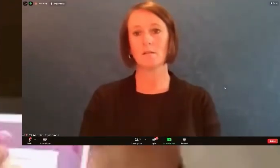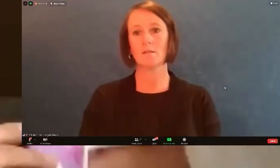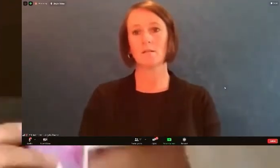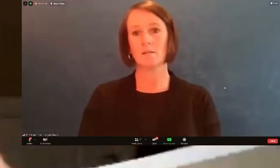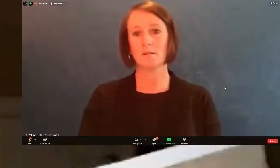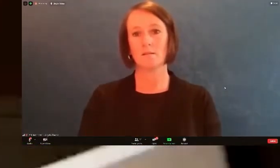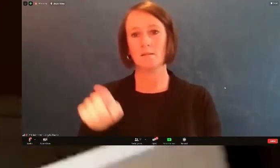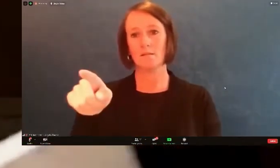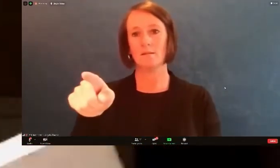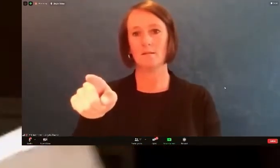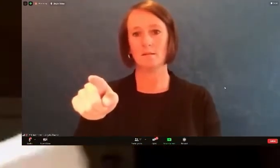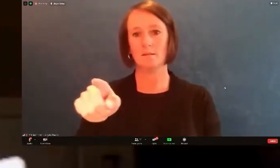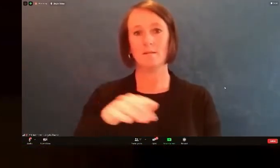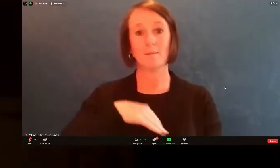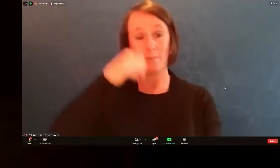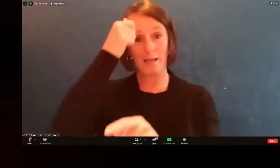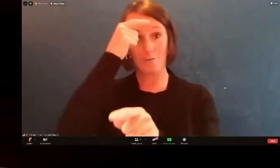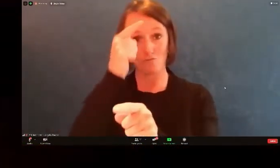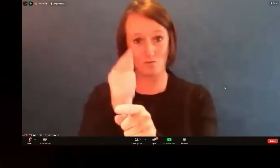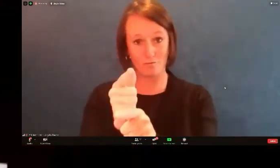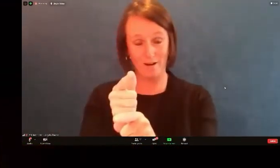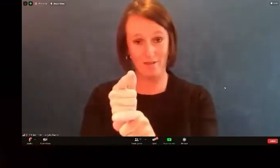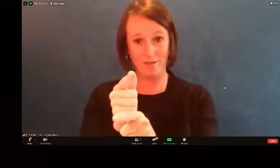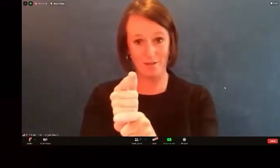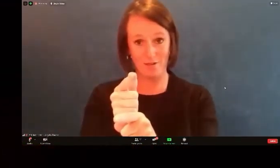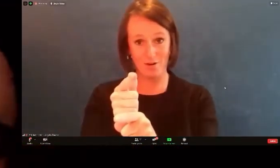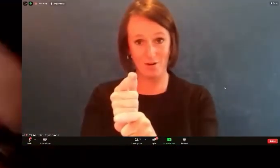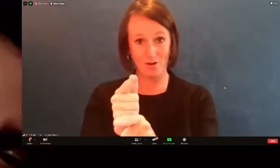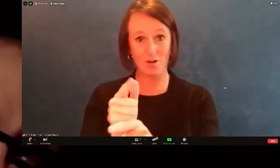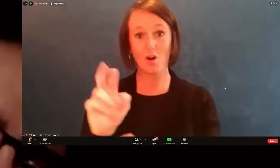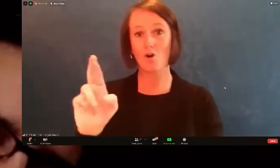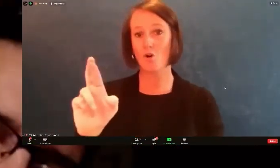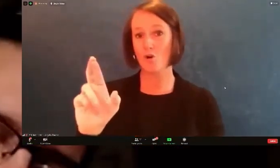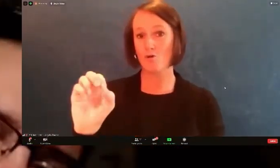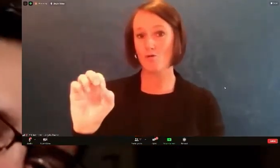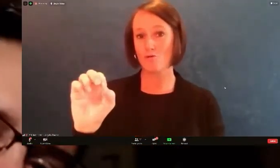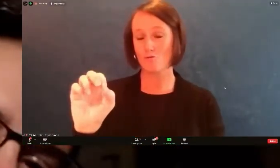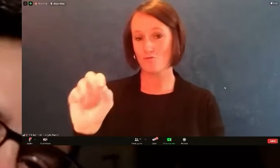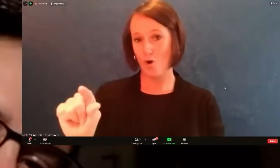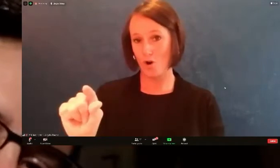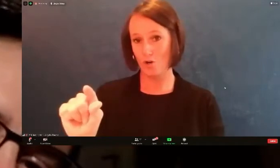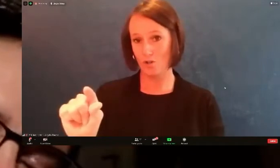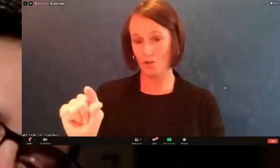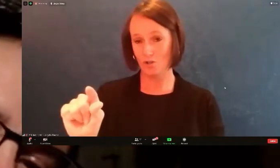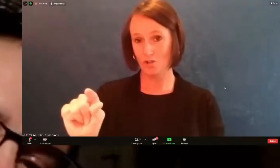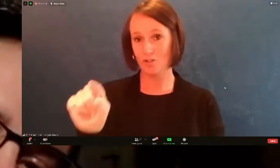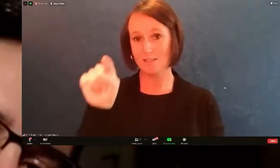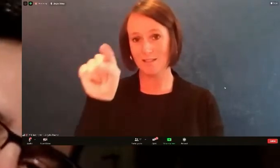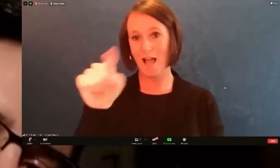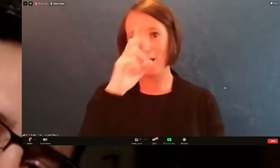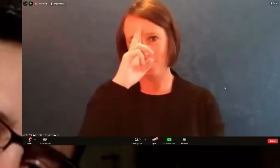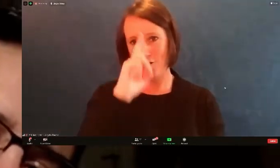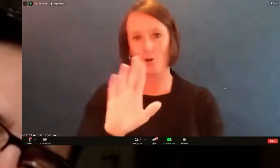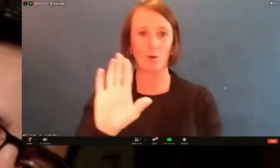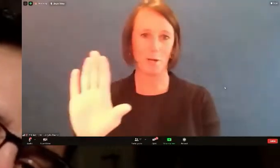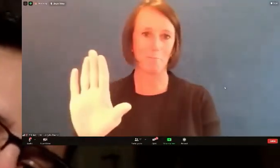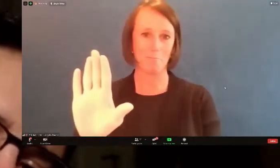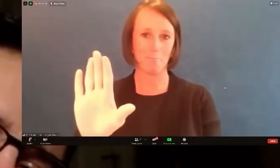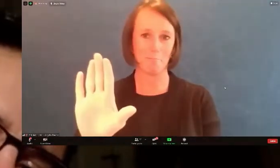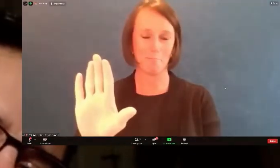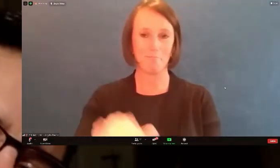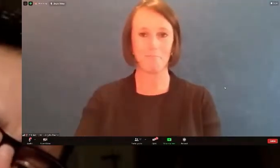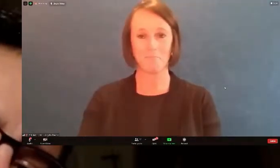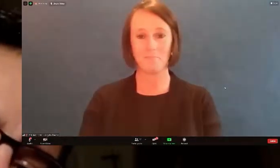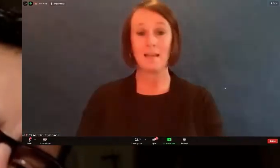honor my brother Raj, also known as Rodney to David King. And my brother Roger is a